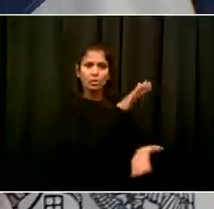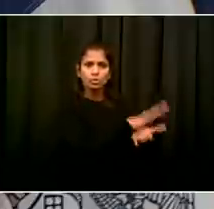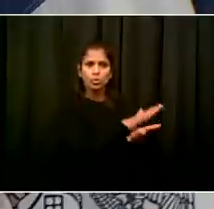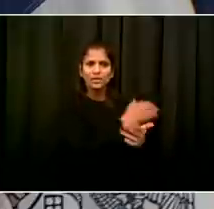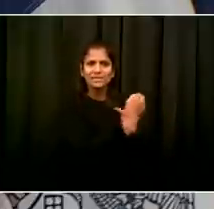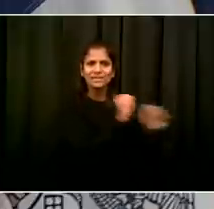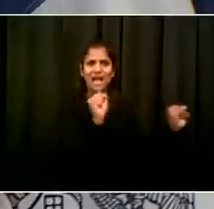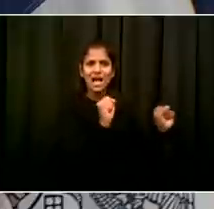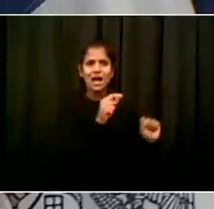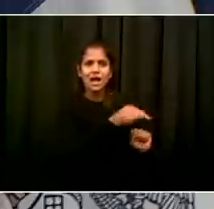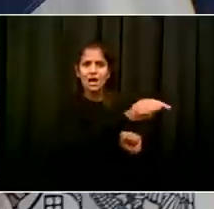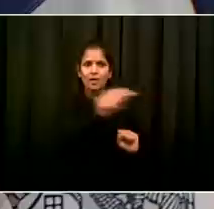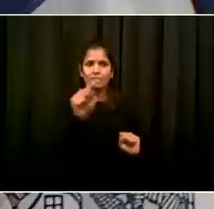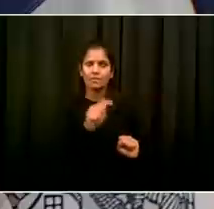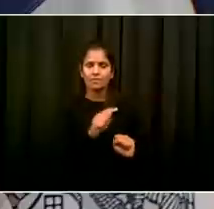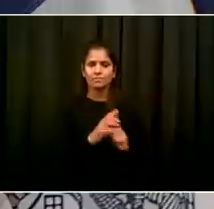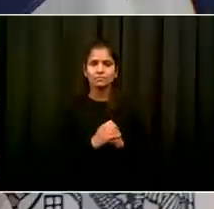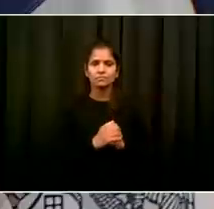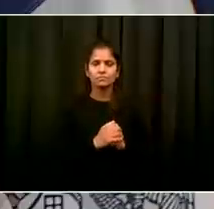right away. Dr. Choksi?